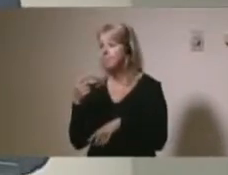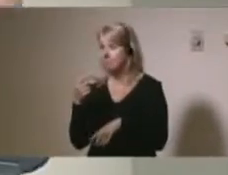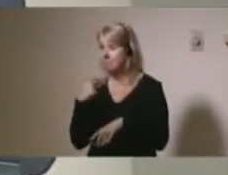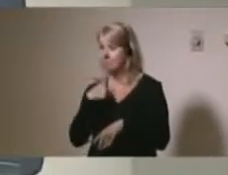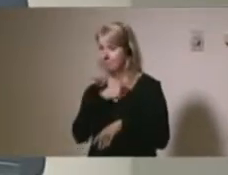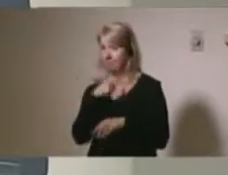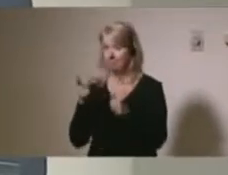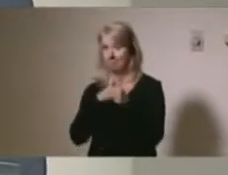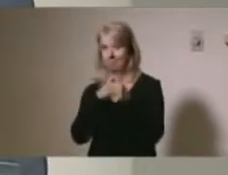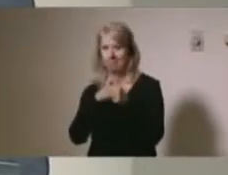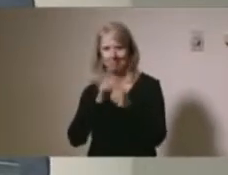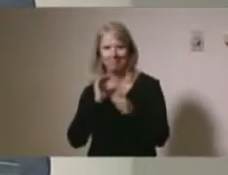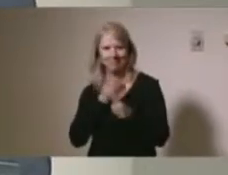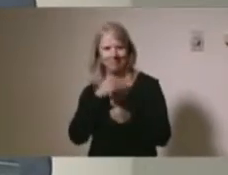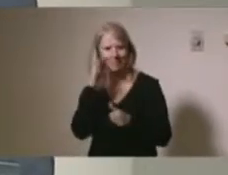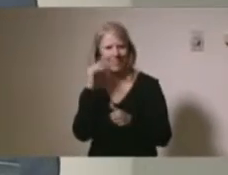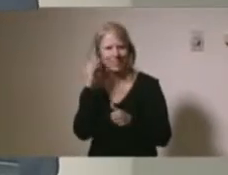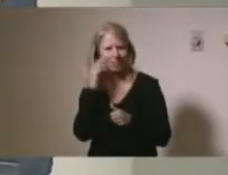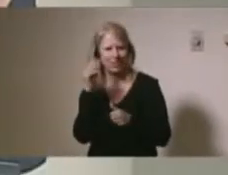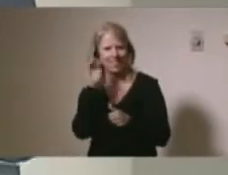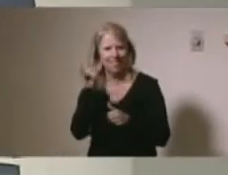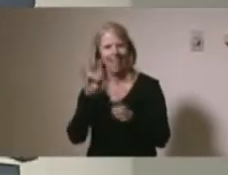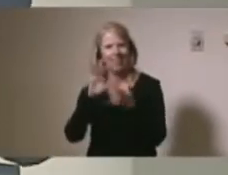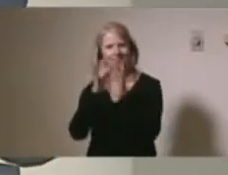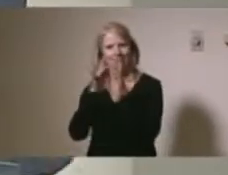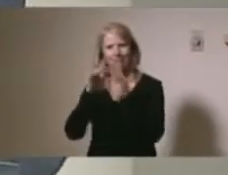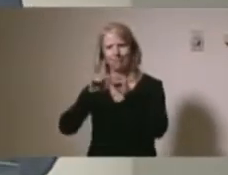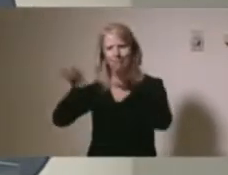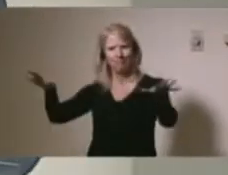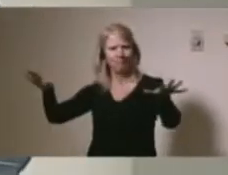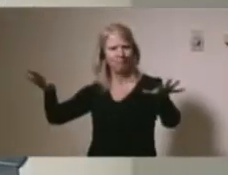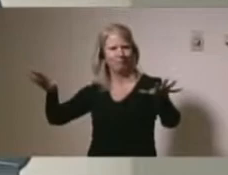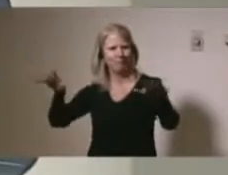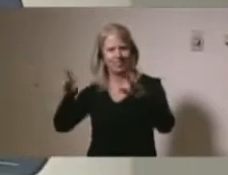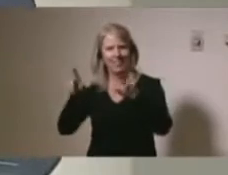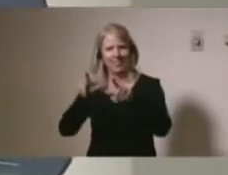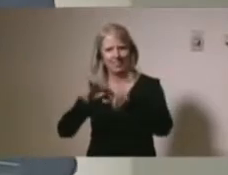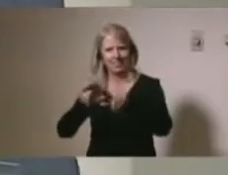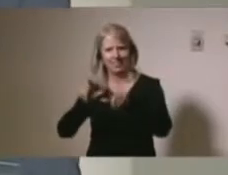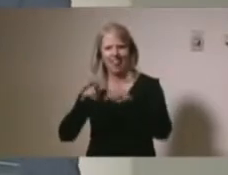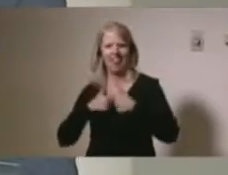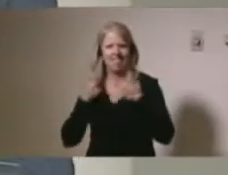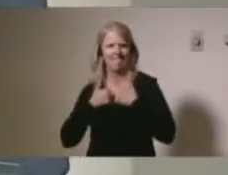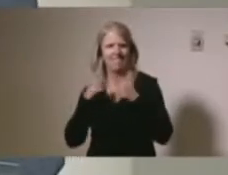a first experience of live streaming. It's a first